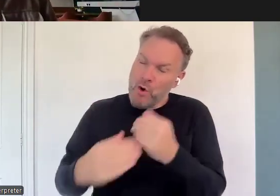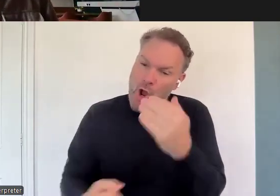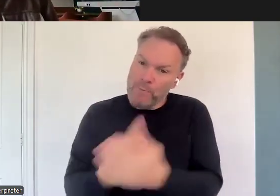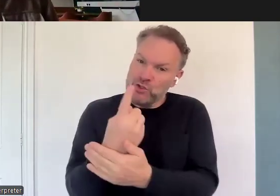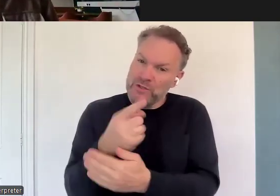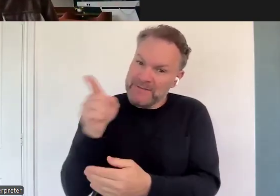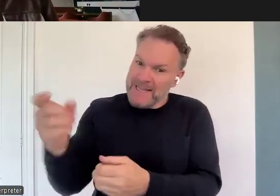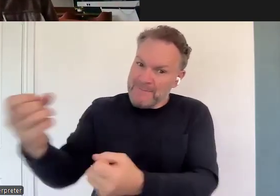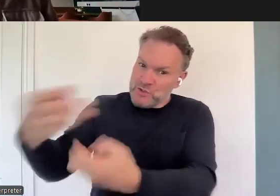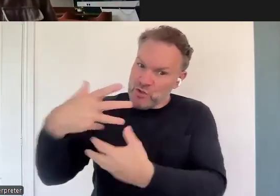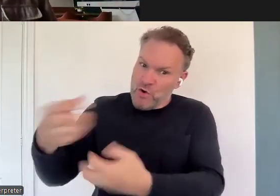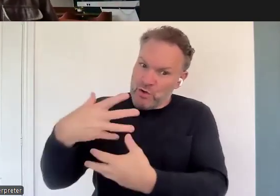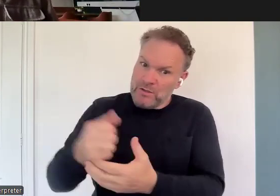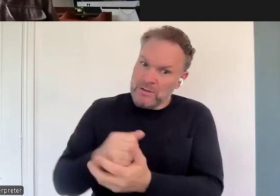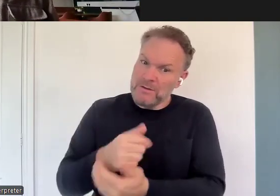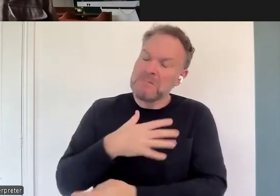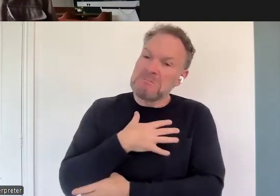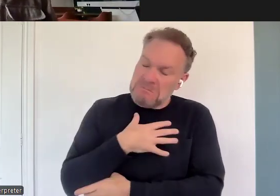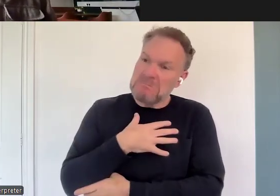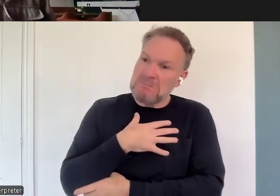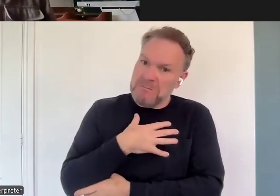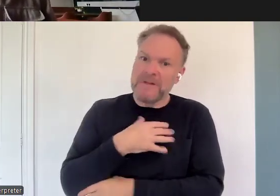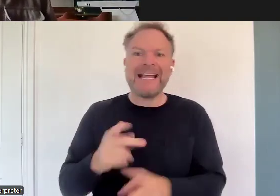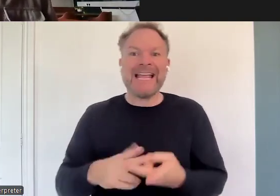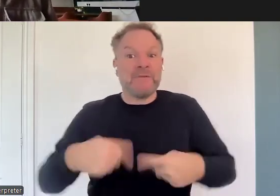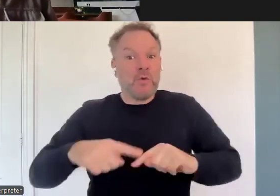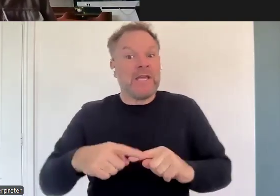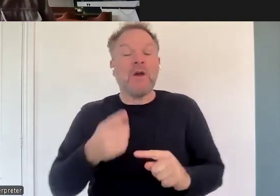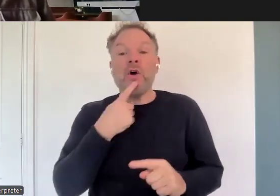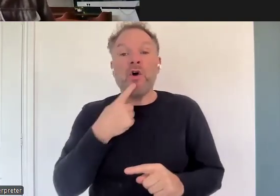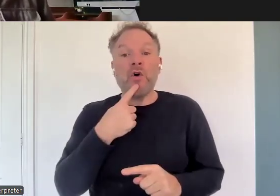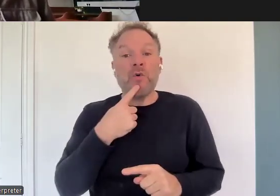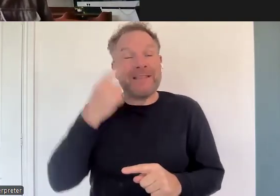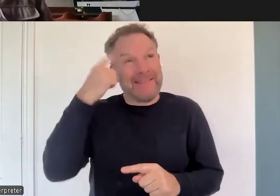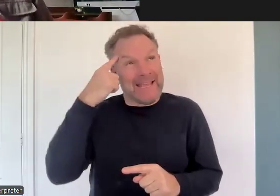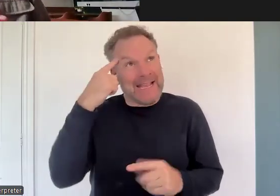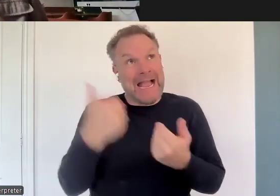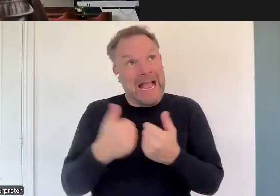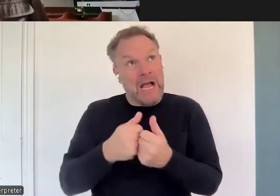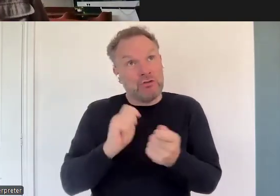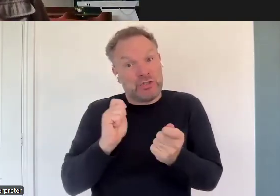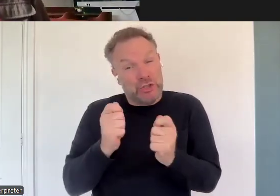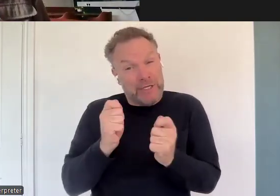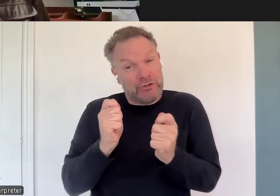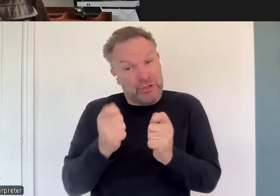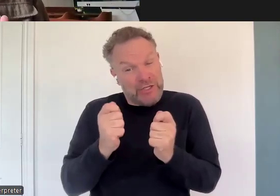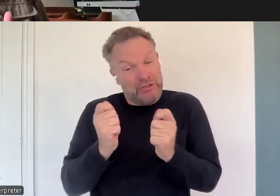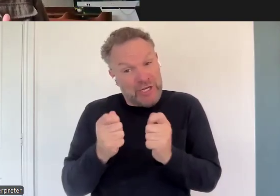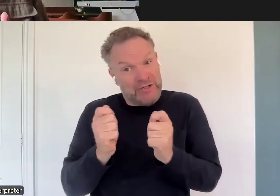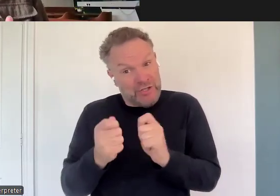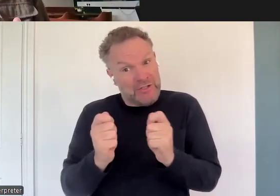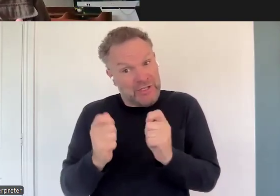had previously. If we are always looking for those simple, small steps we can take with the time and the money